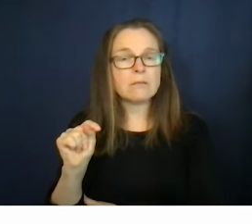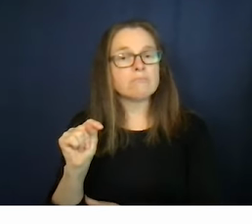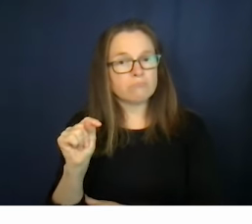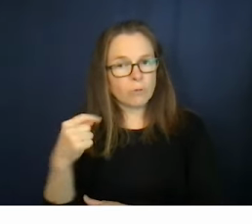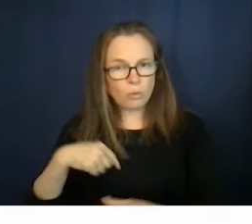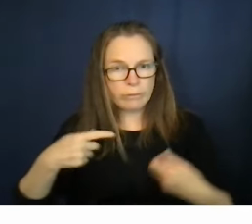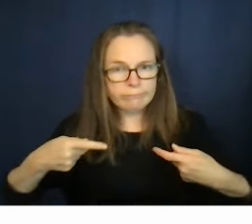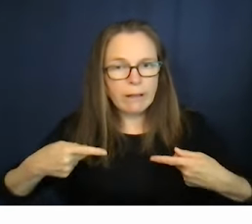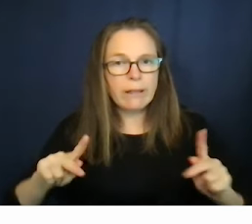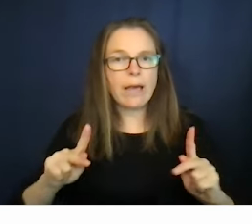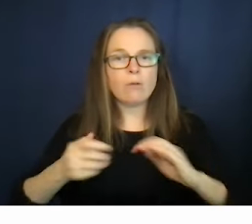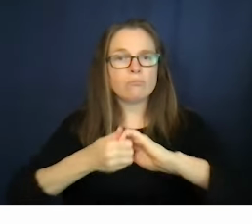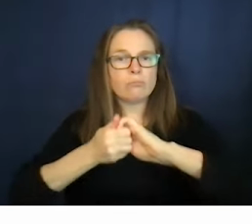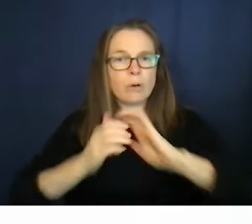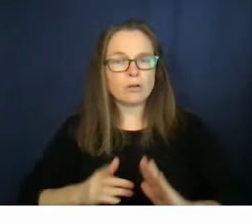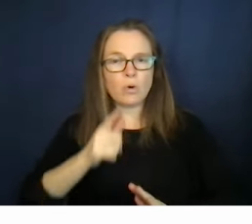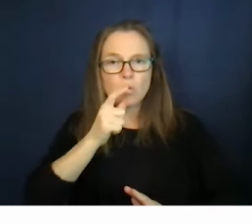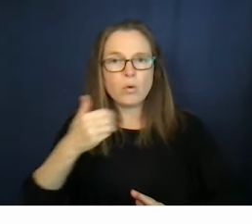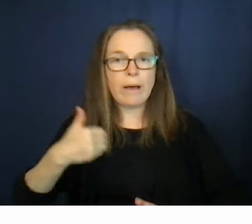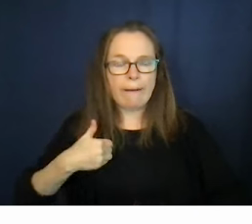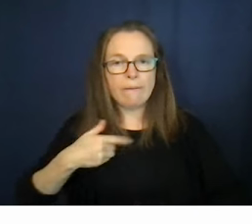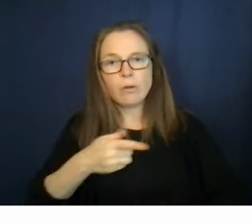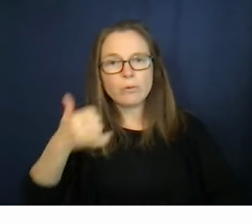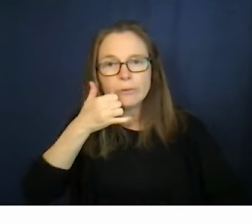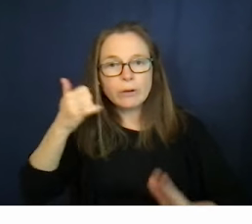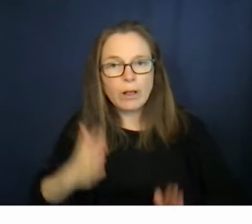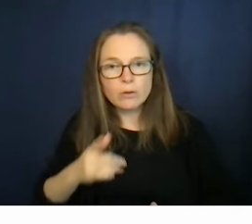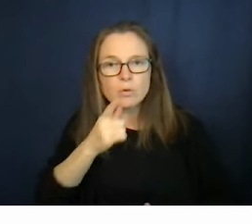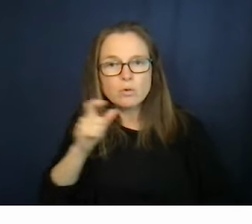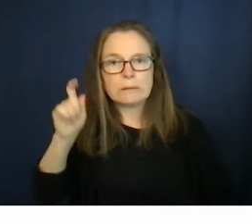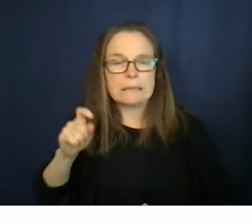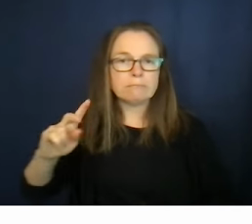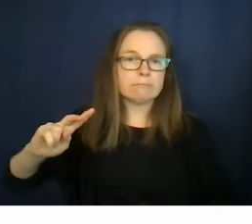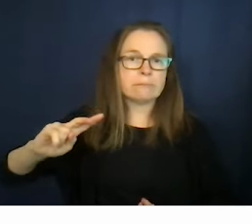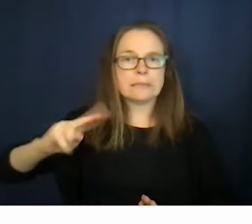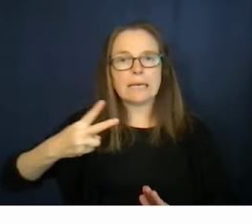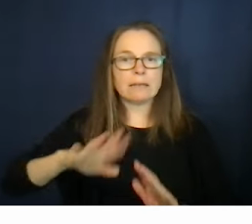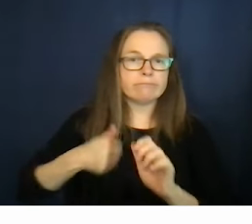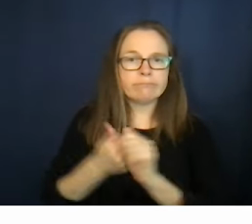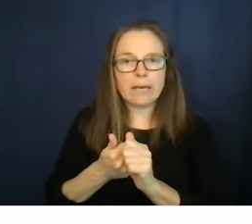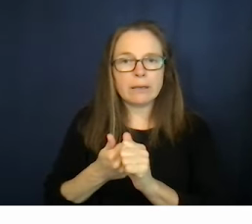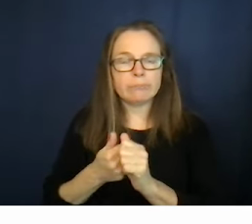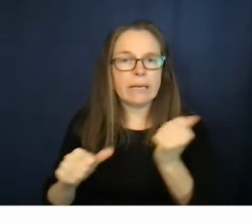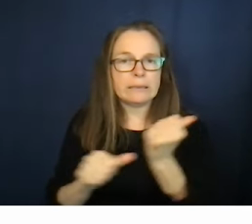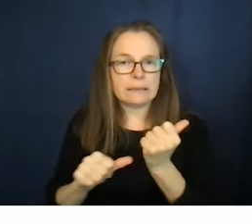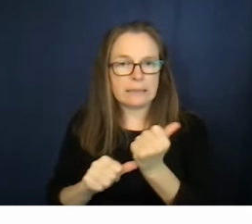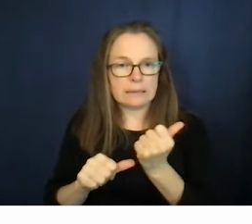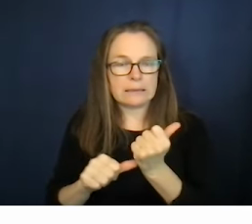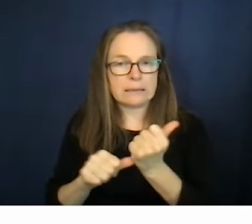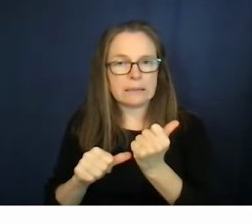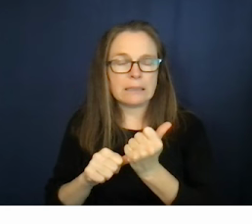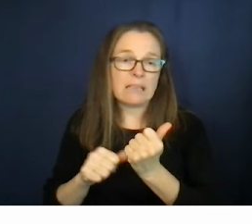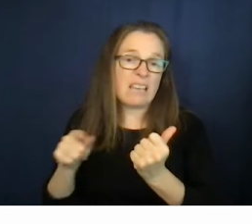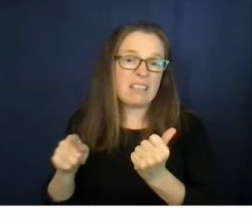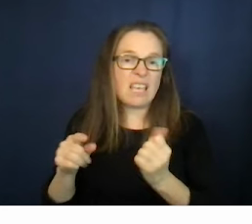allowing partners who are experiencing callers who are needing a secondary assistance and spending more than